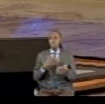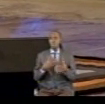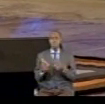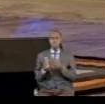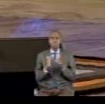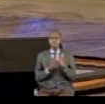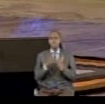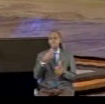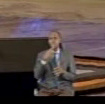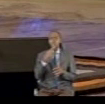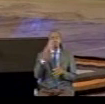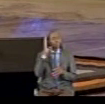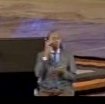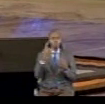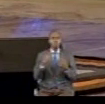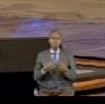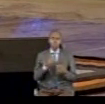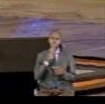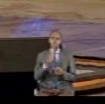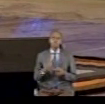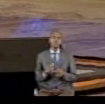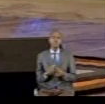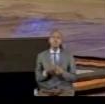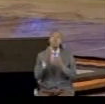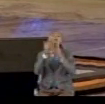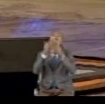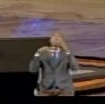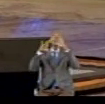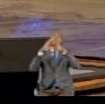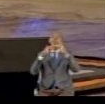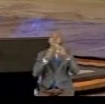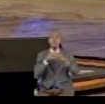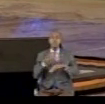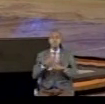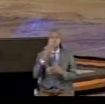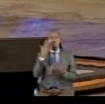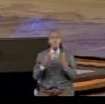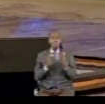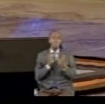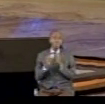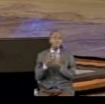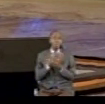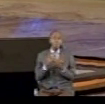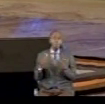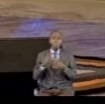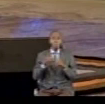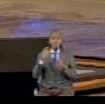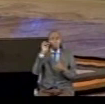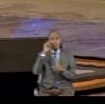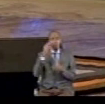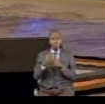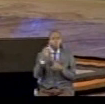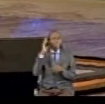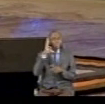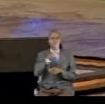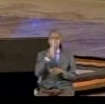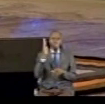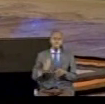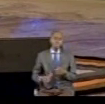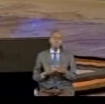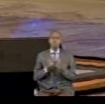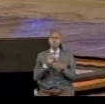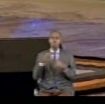will come to pass. Heaven and earth may pass away, but his word shall never pass away.